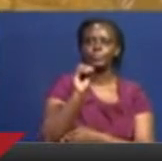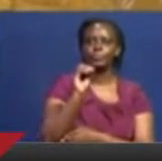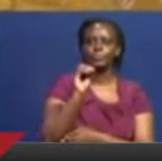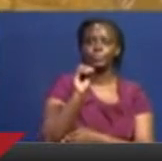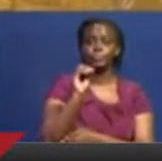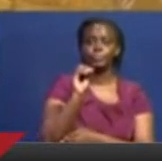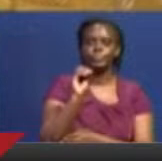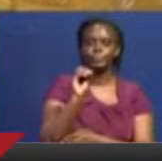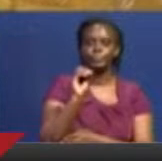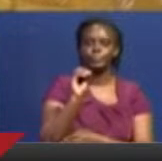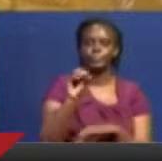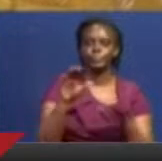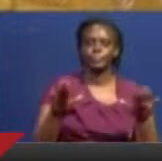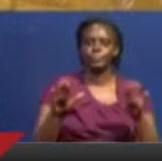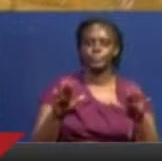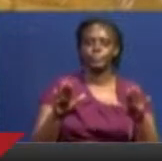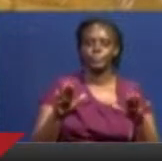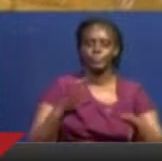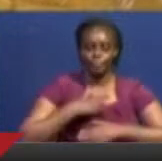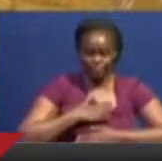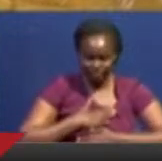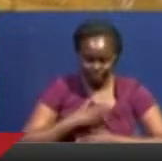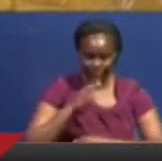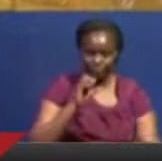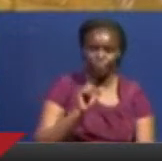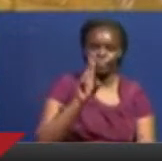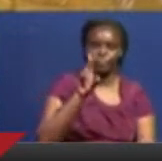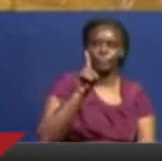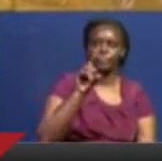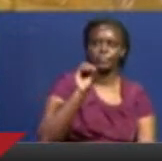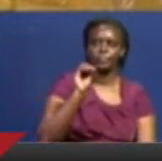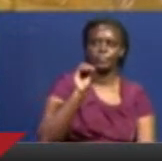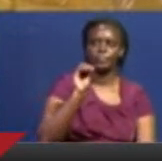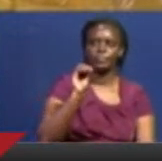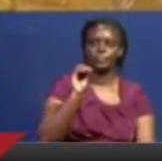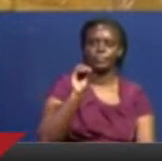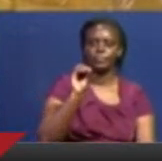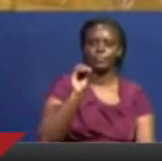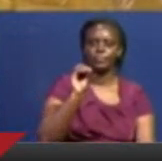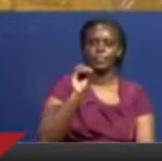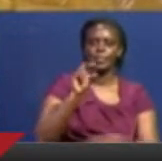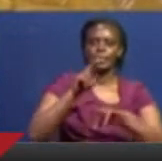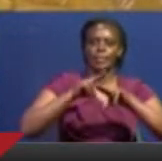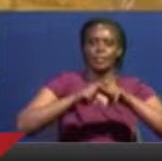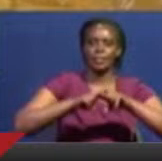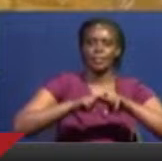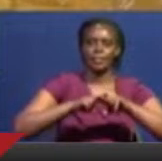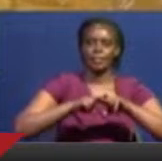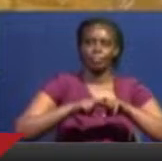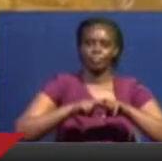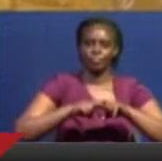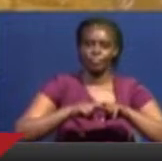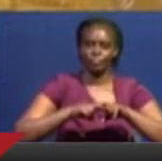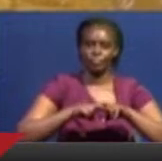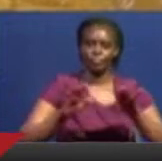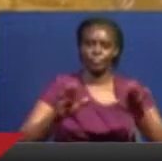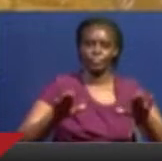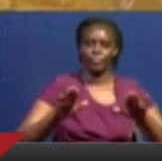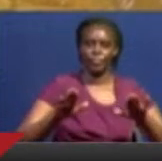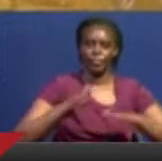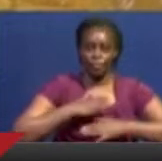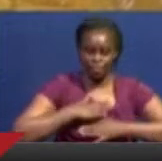Order, members. Honorable Oundo, hold your horses. Okay. Take your seat. Order,